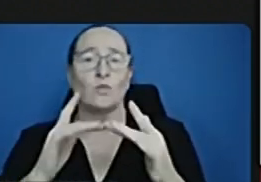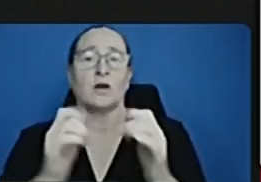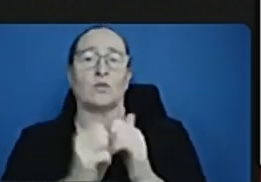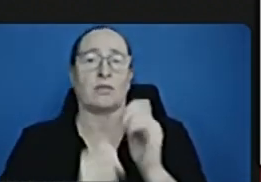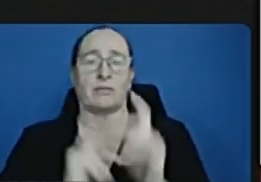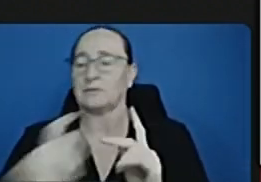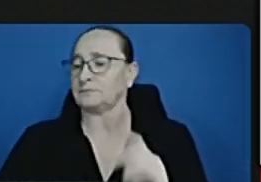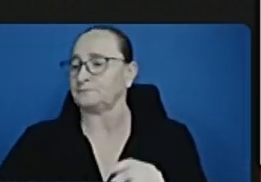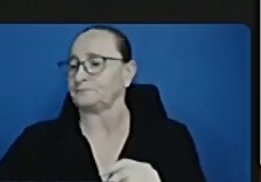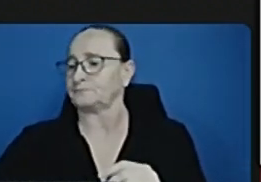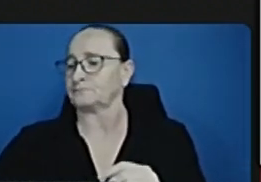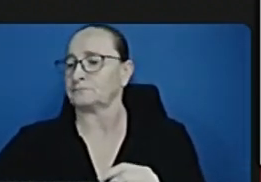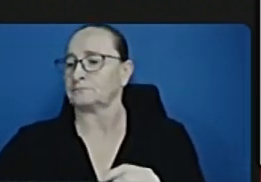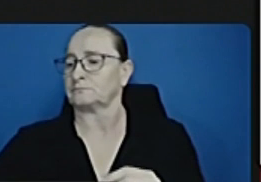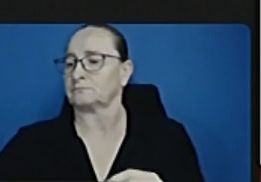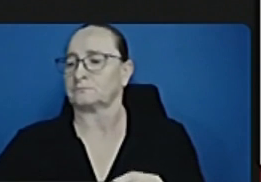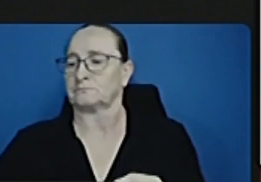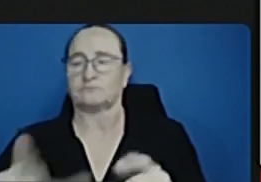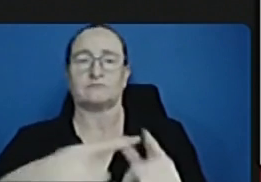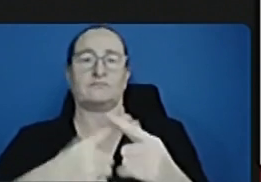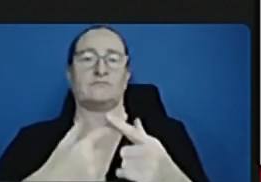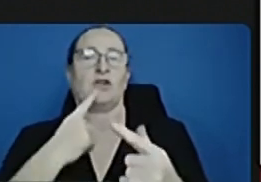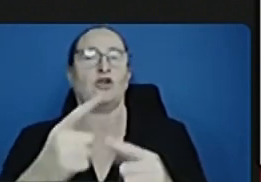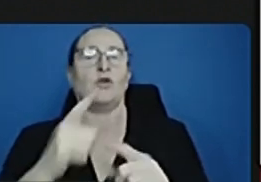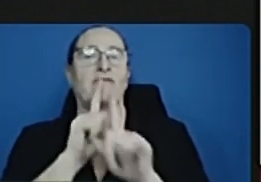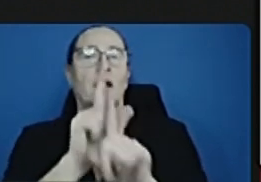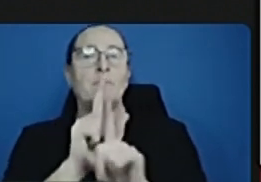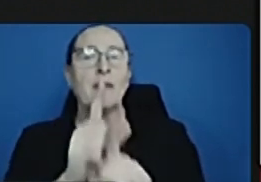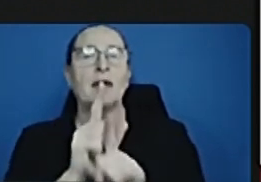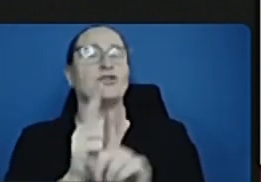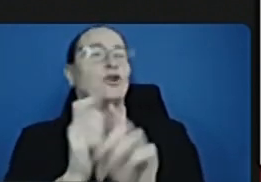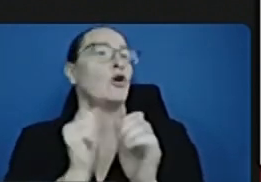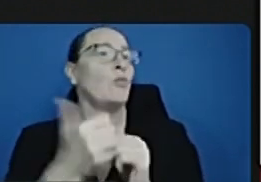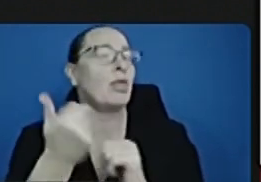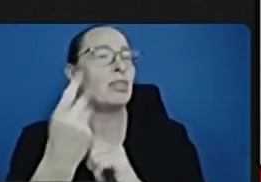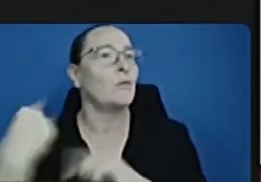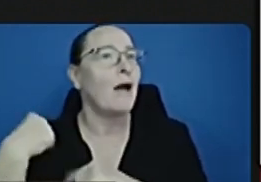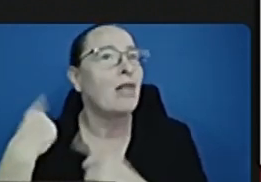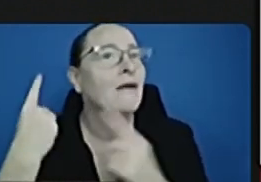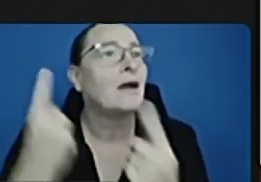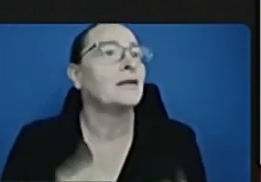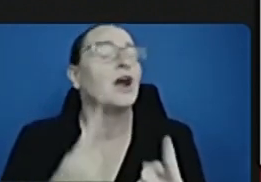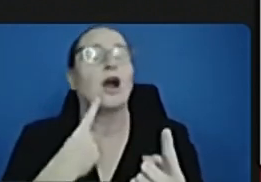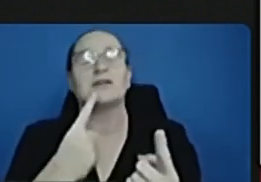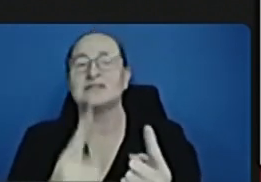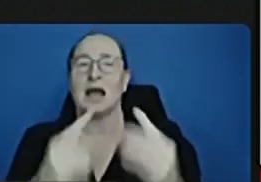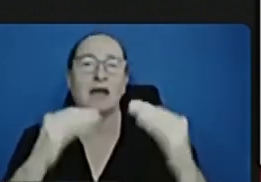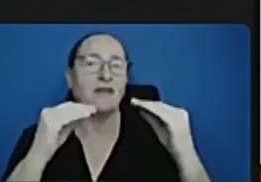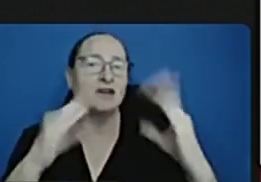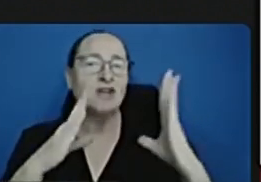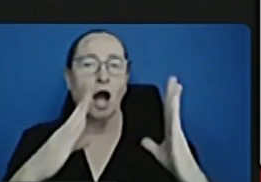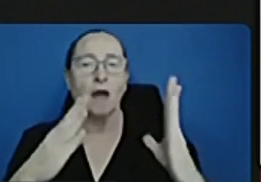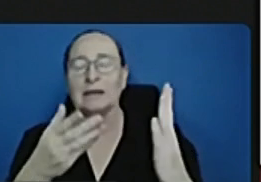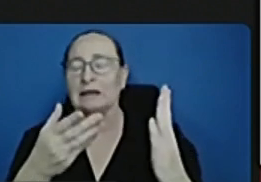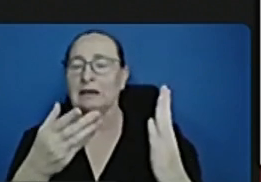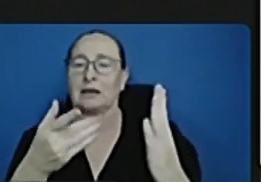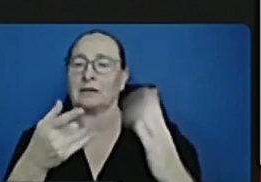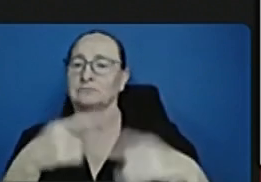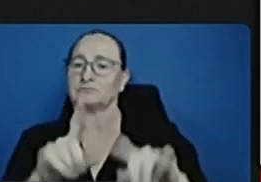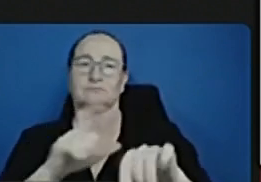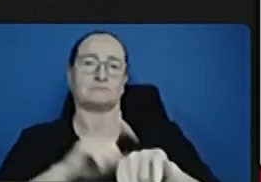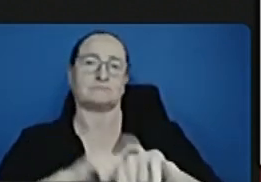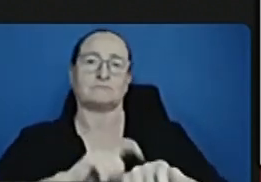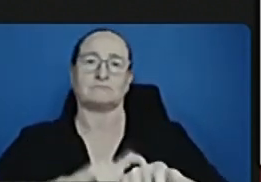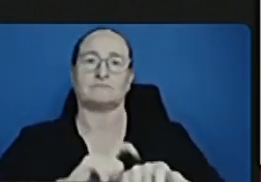been mentored by throughout the years, and certainly have taught me lessons along the way. So you